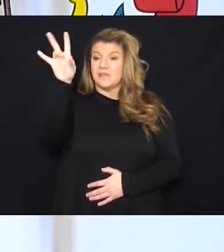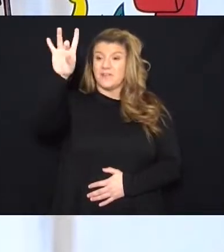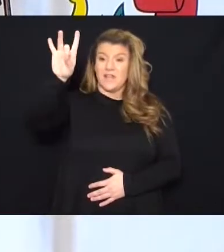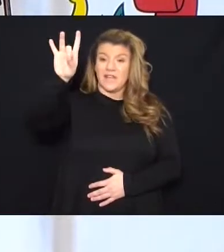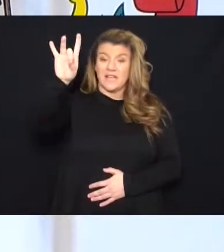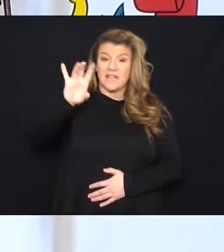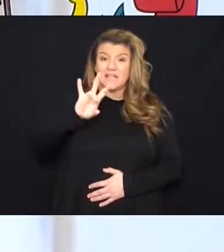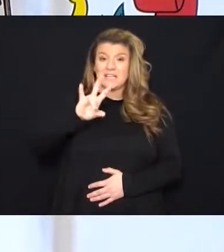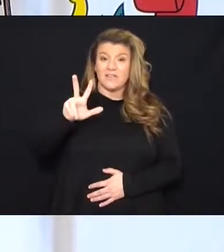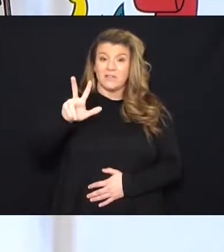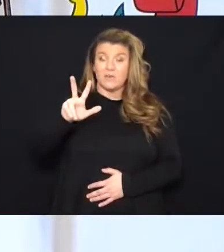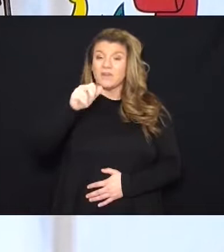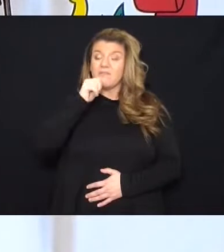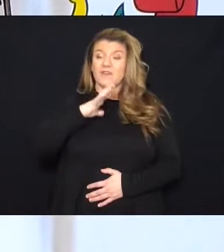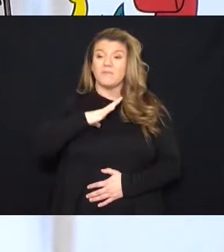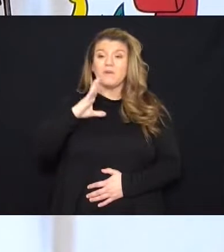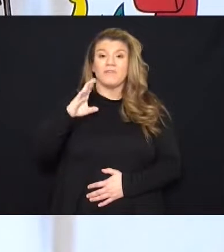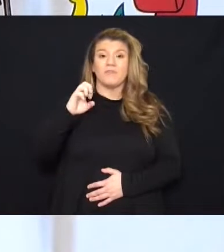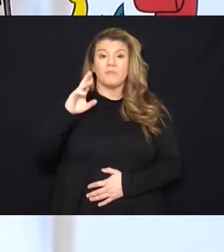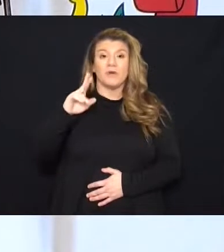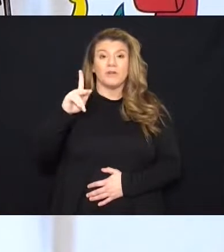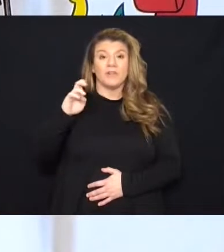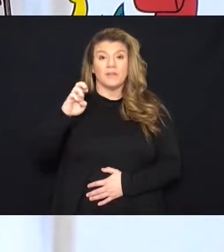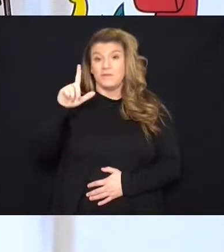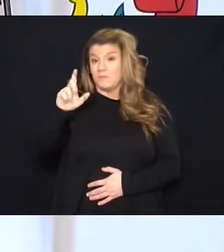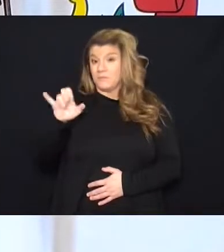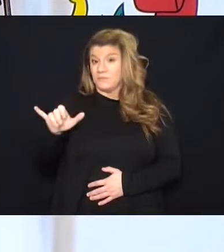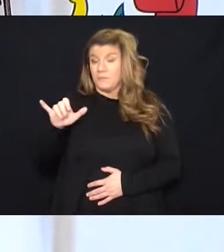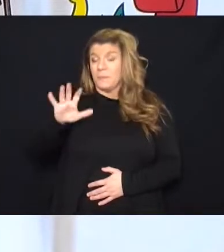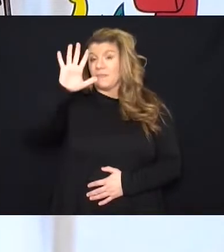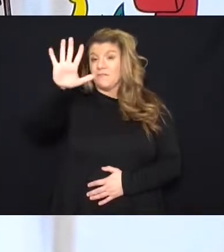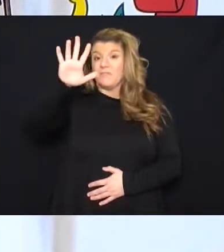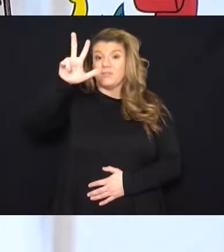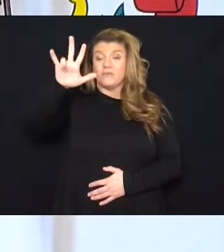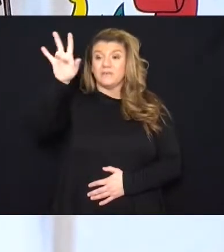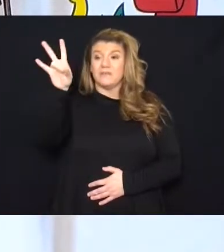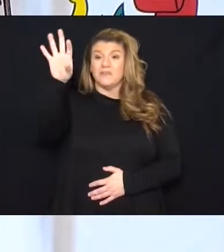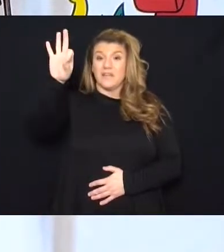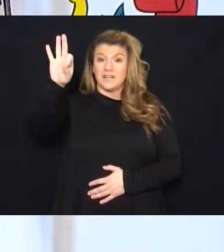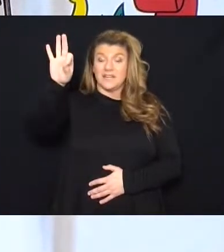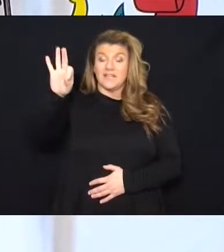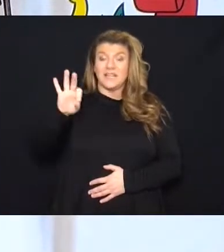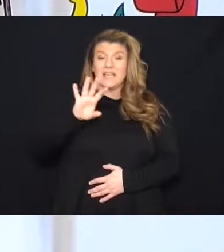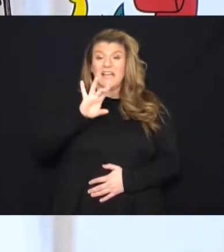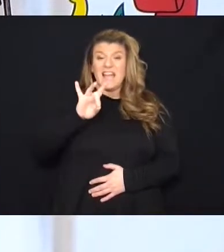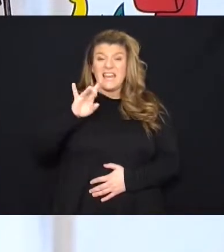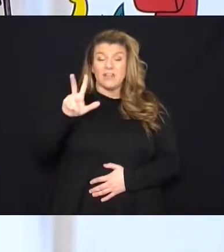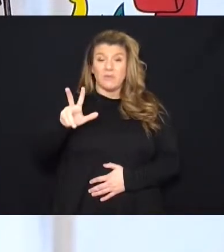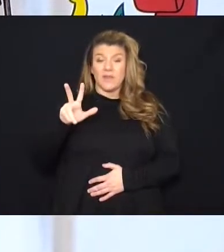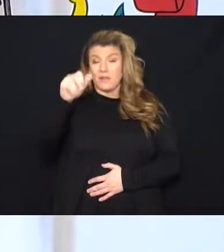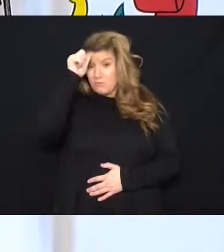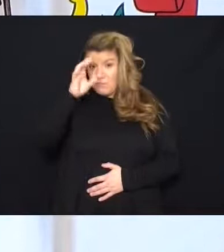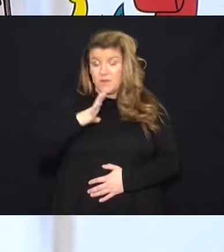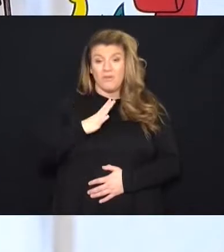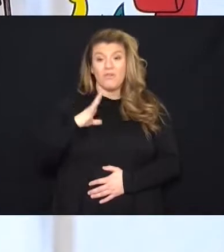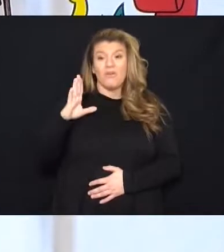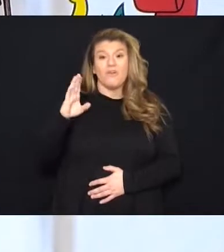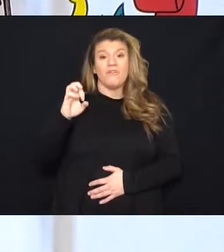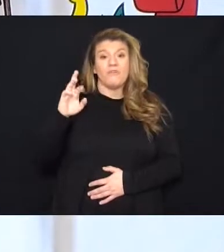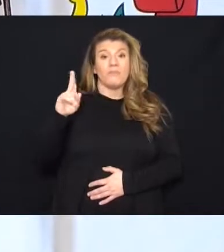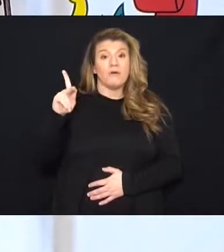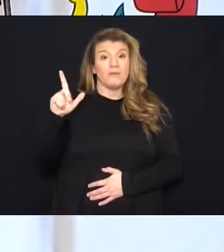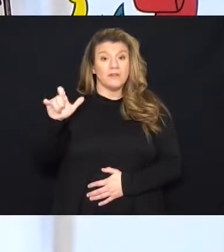death, a 73-year-old female from Berkeley County. The 5,379th death, an 83-year-old male from Berkeley